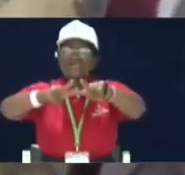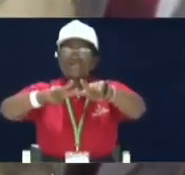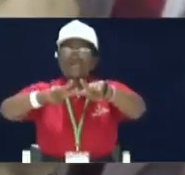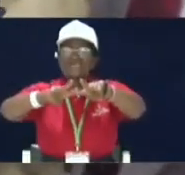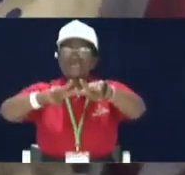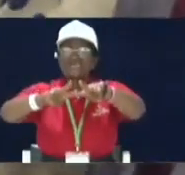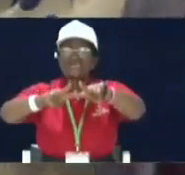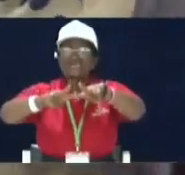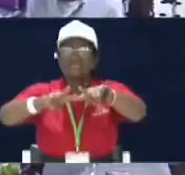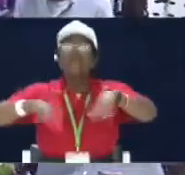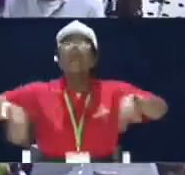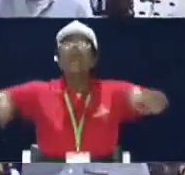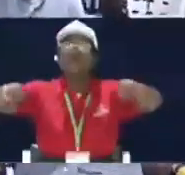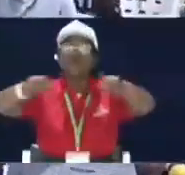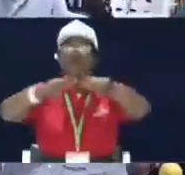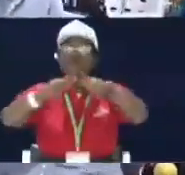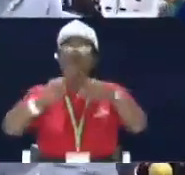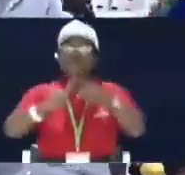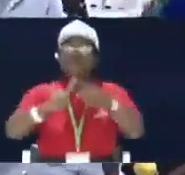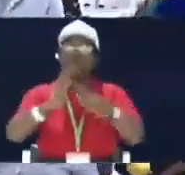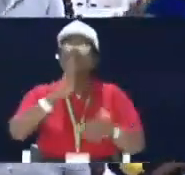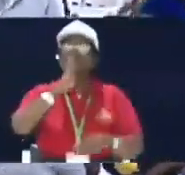He's worthy to be praised.